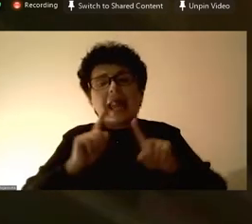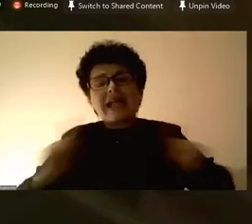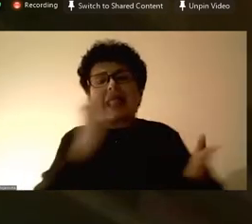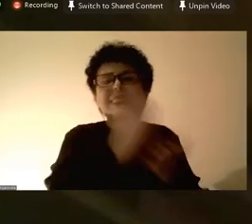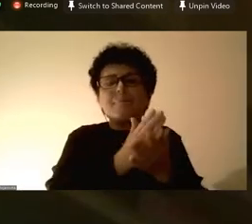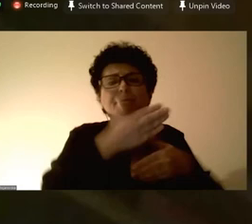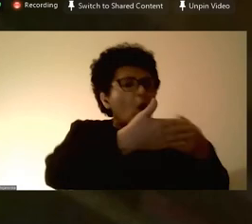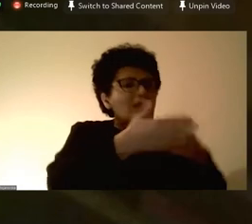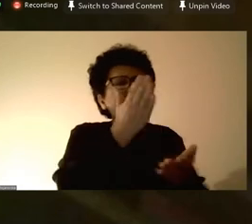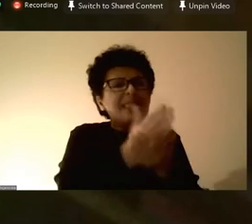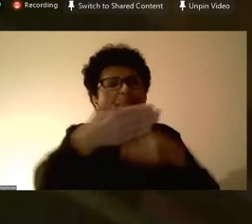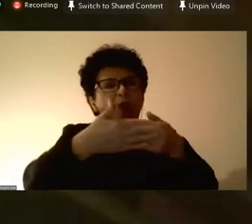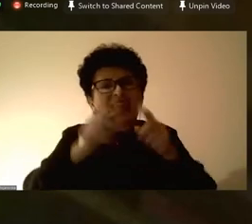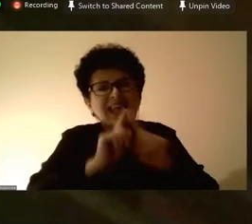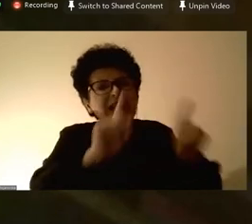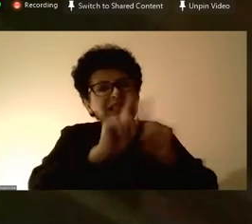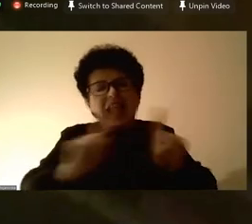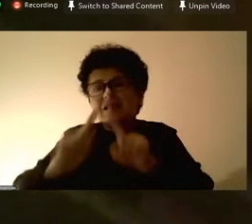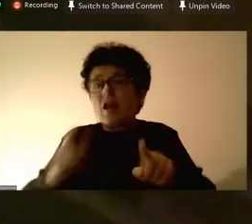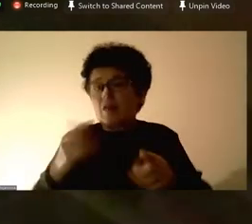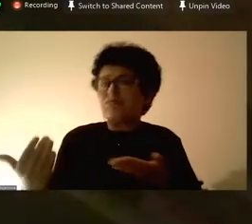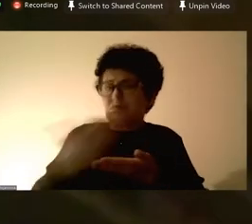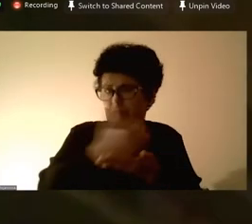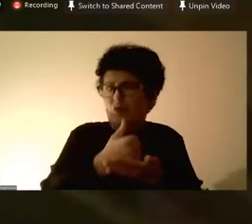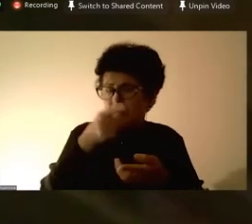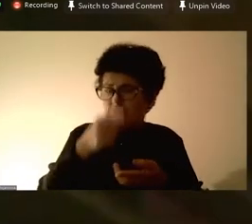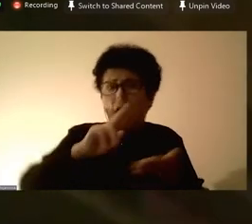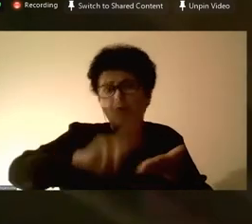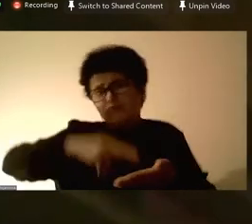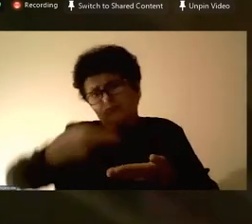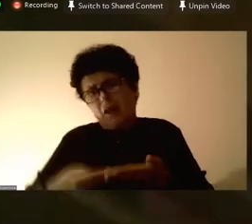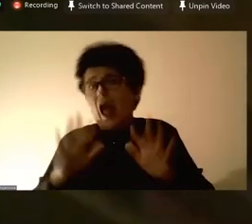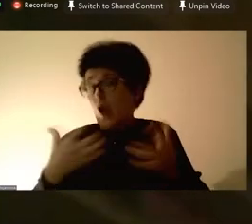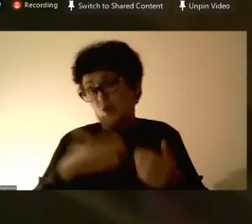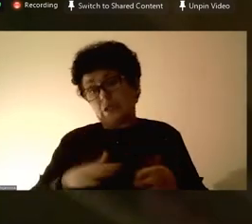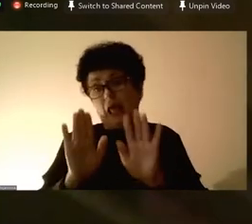can translate it if you want. So I just have one